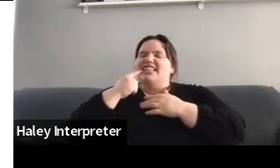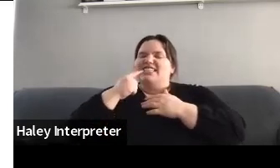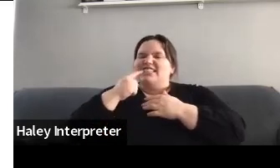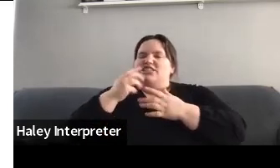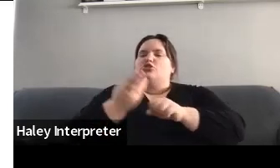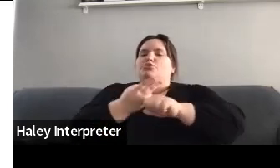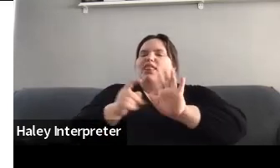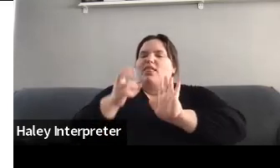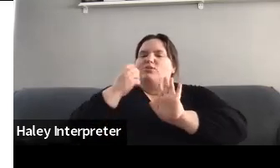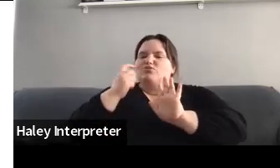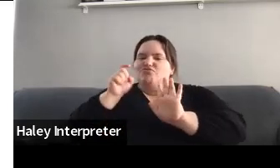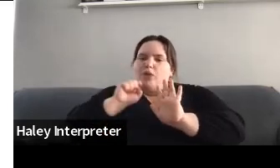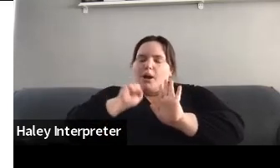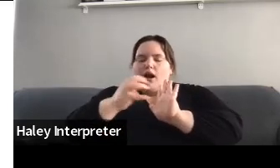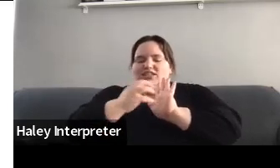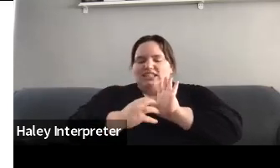product.